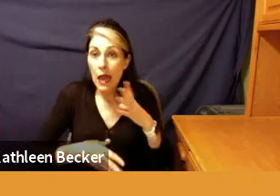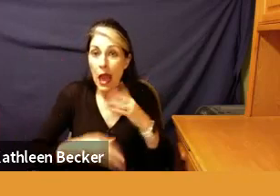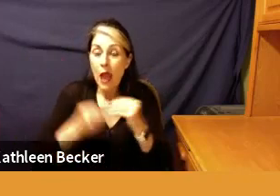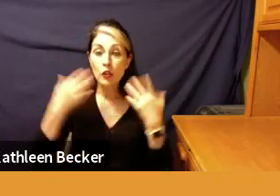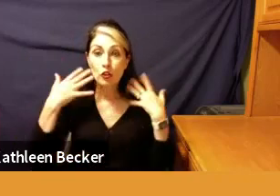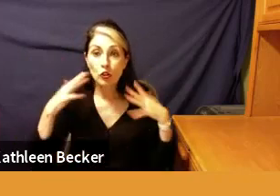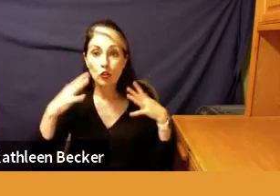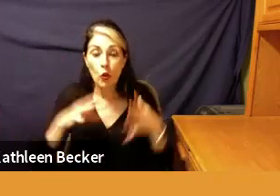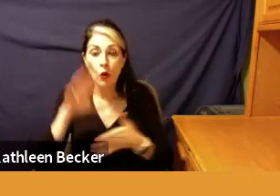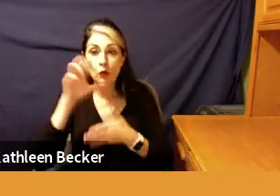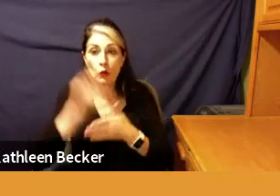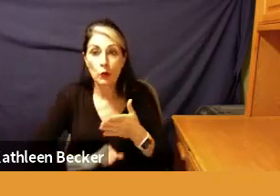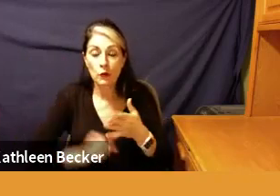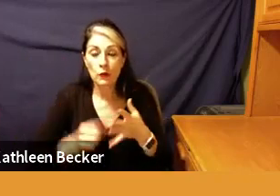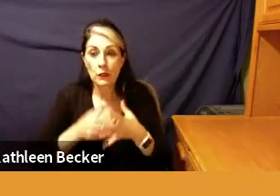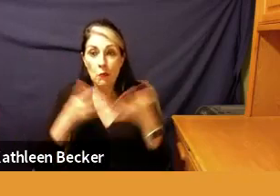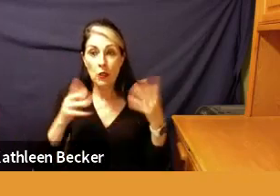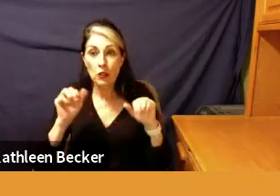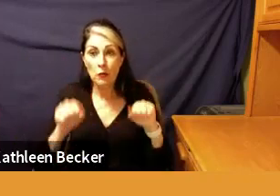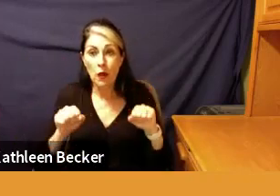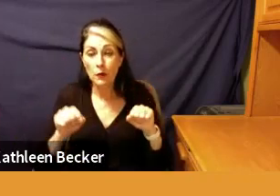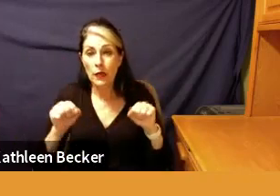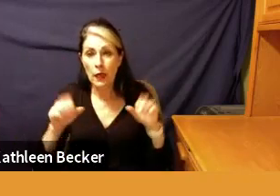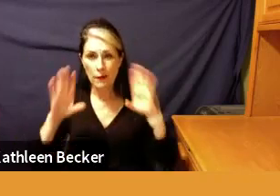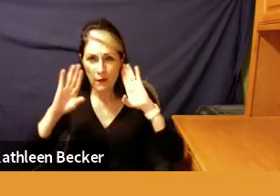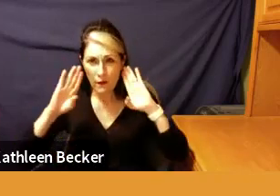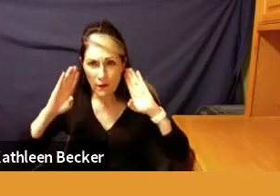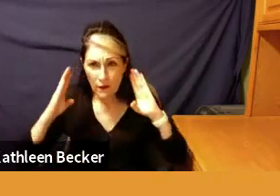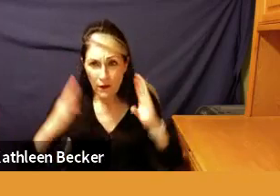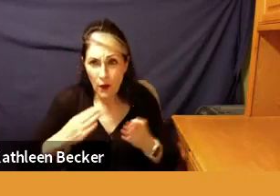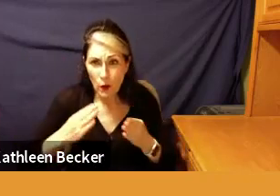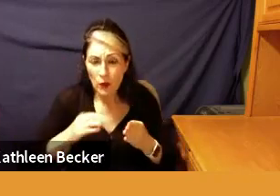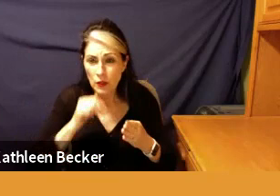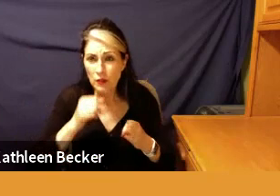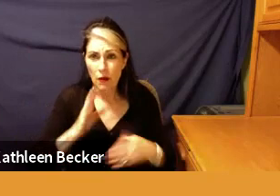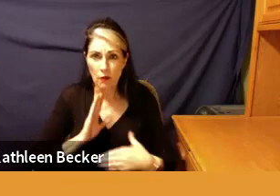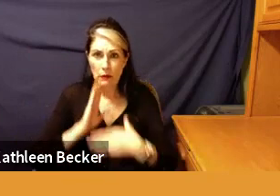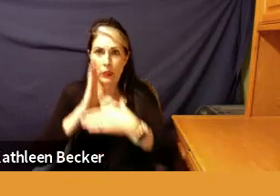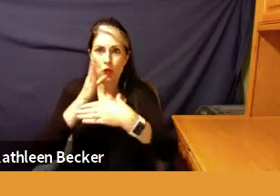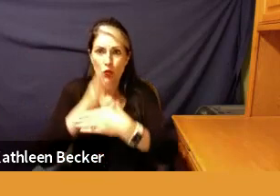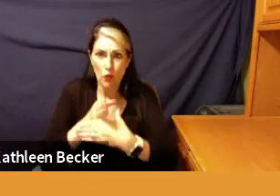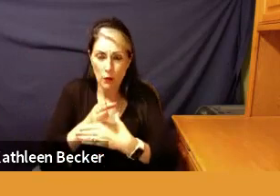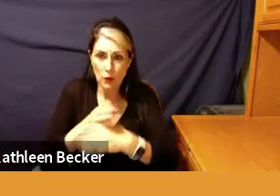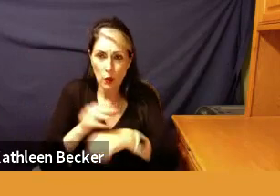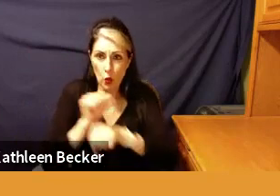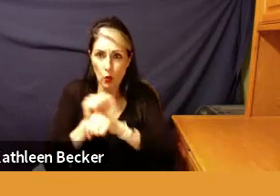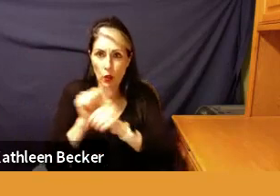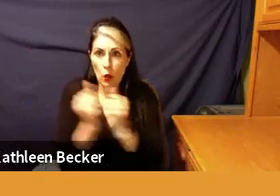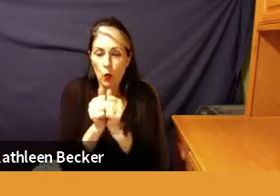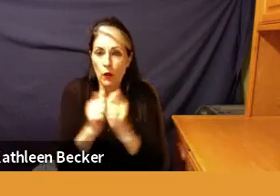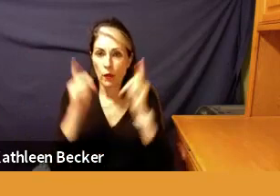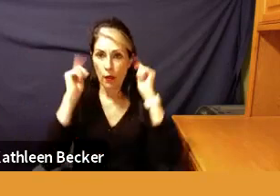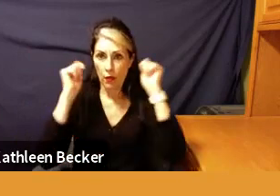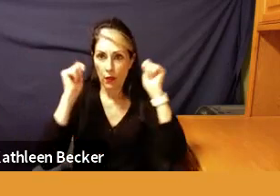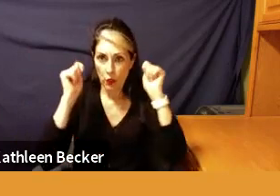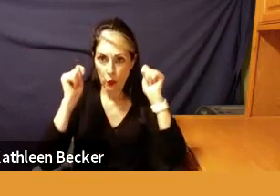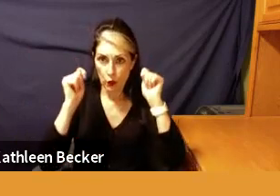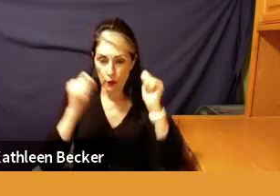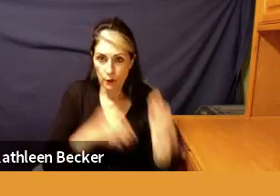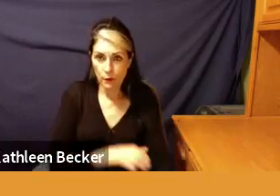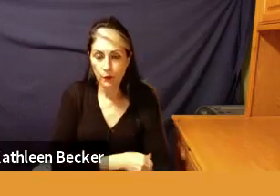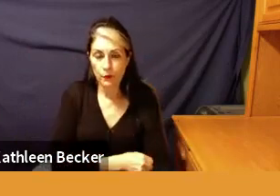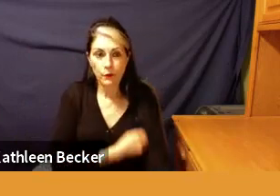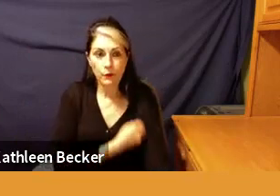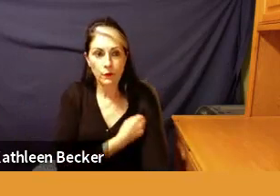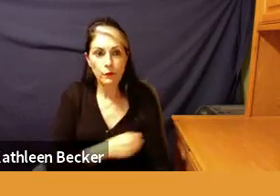noise removed as much as possible so that they can focus and not be interrupted as they're working with their tutor. And